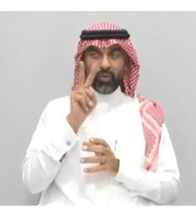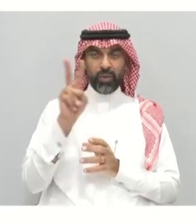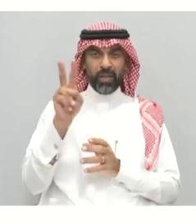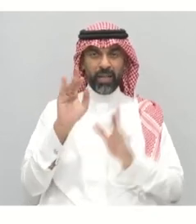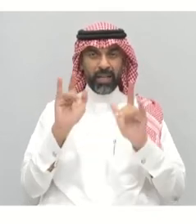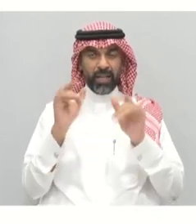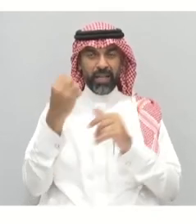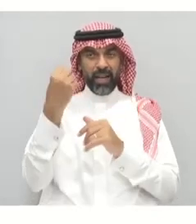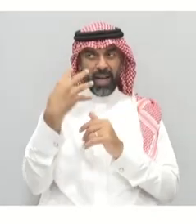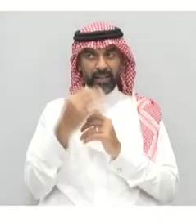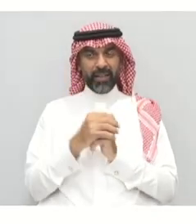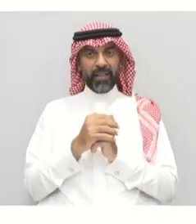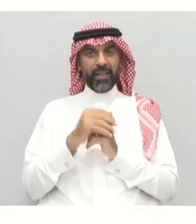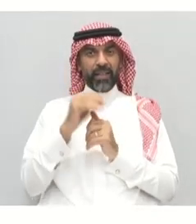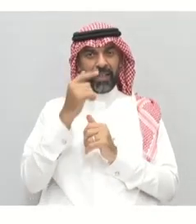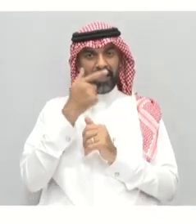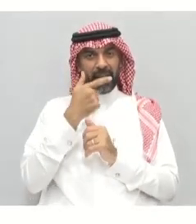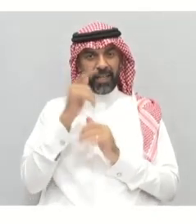When you see a